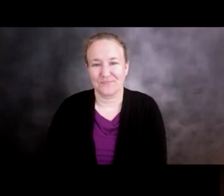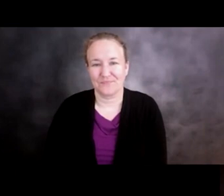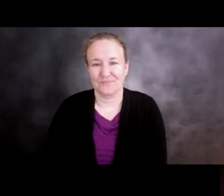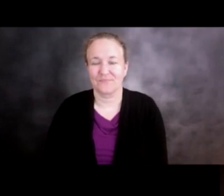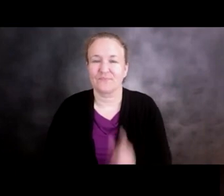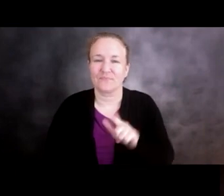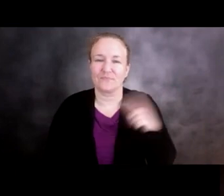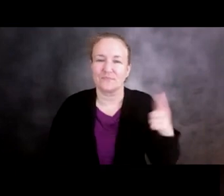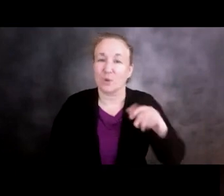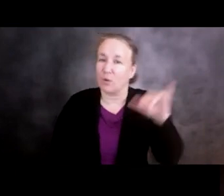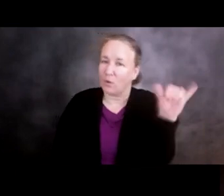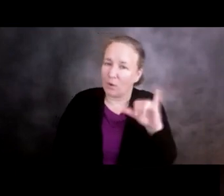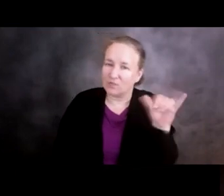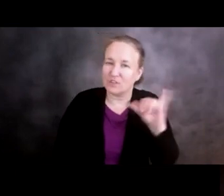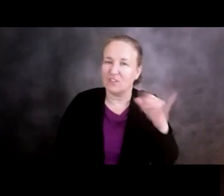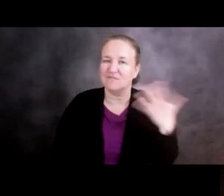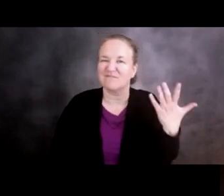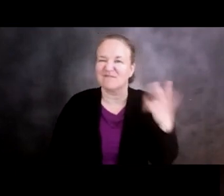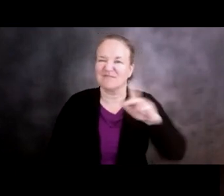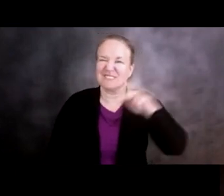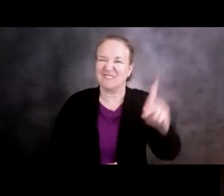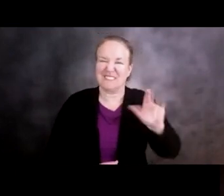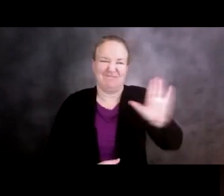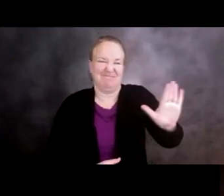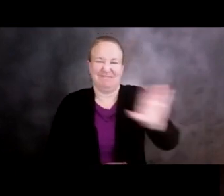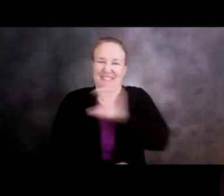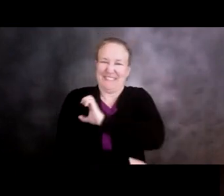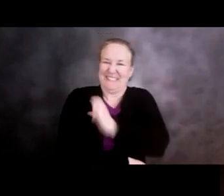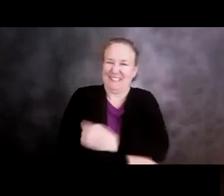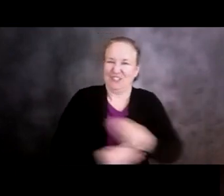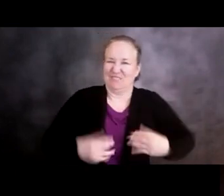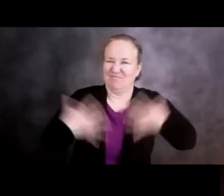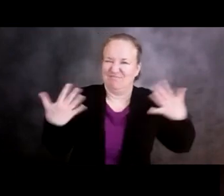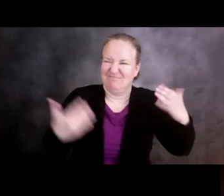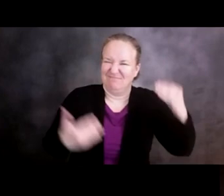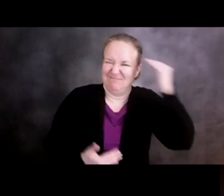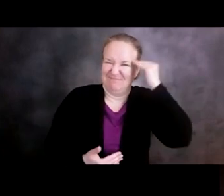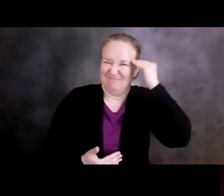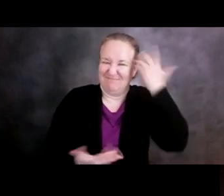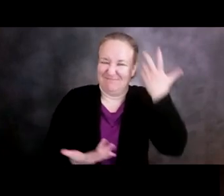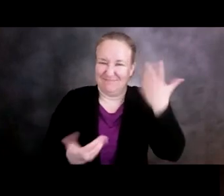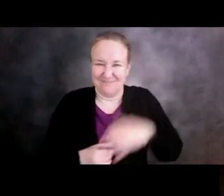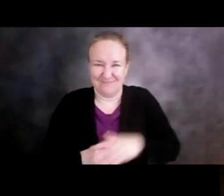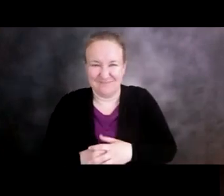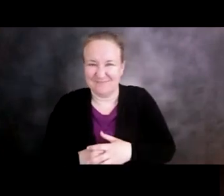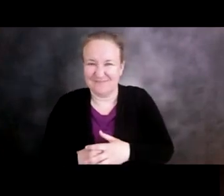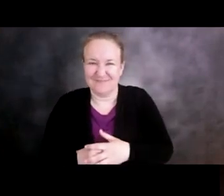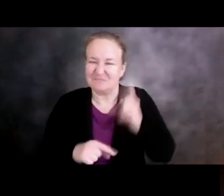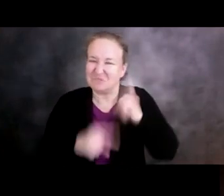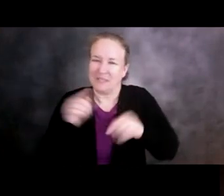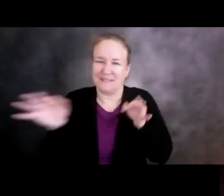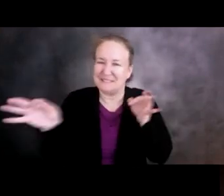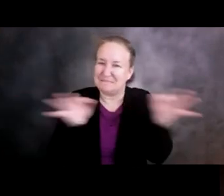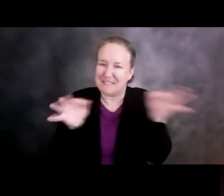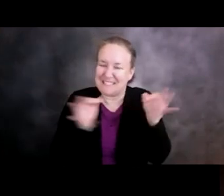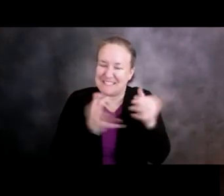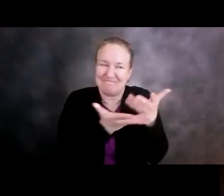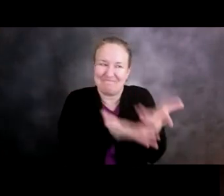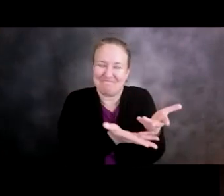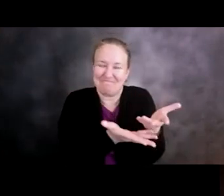It's also the energy that Philly has. Like, it's, there's no words for it, but,